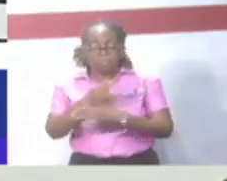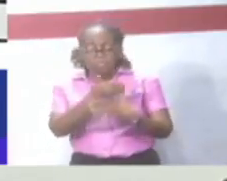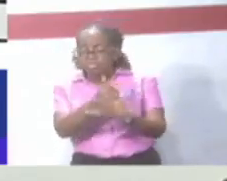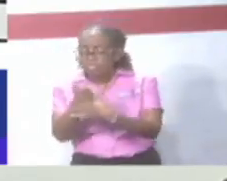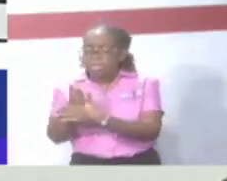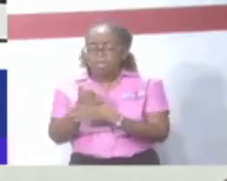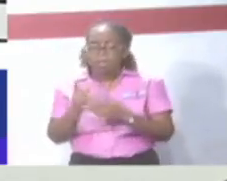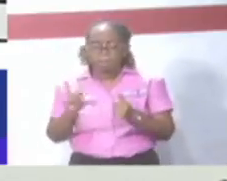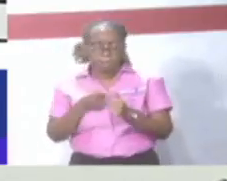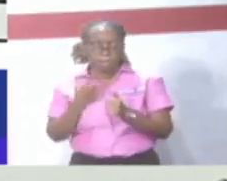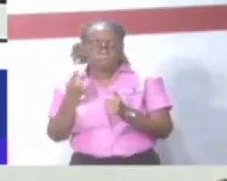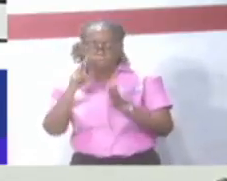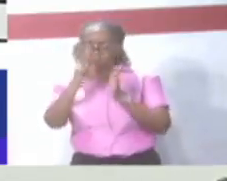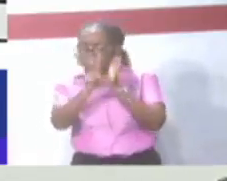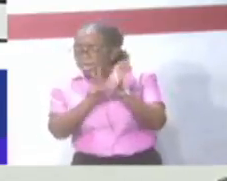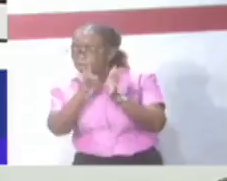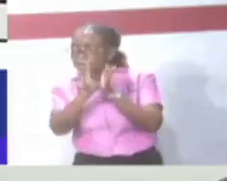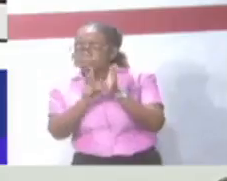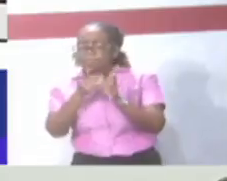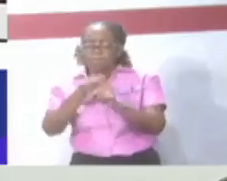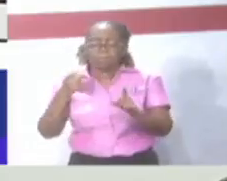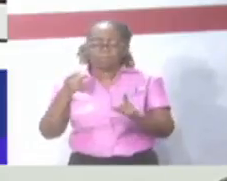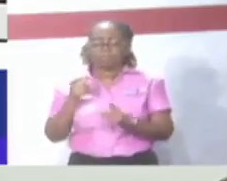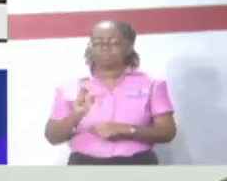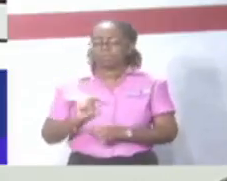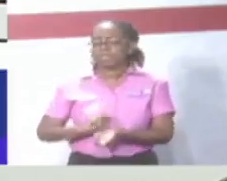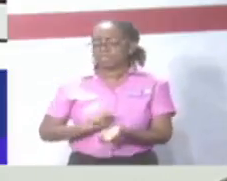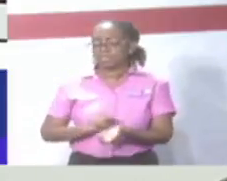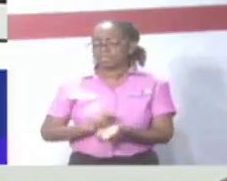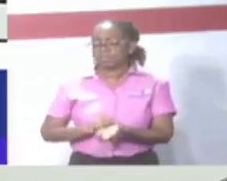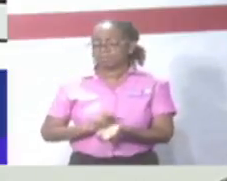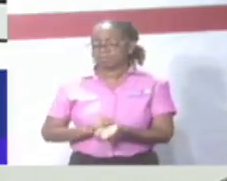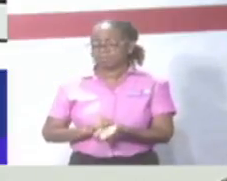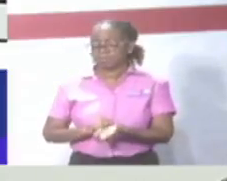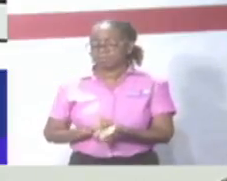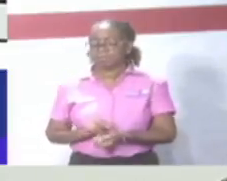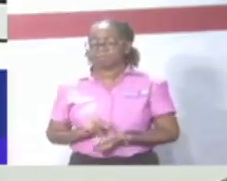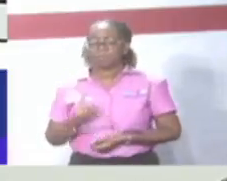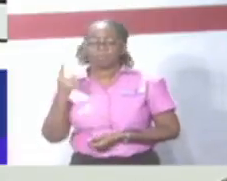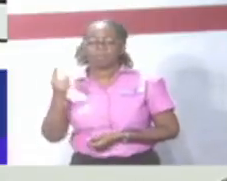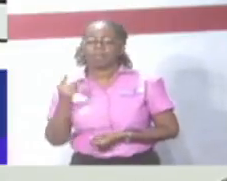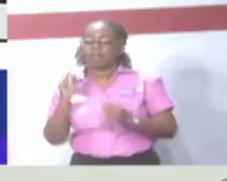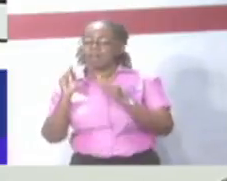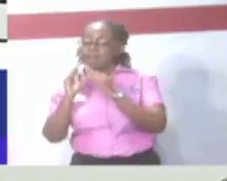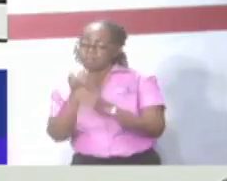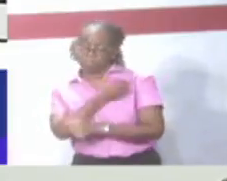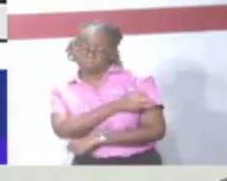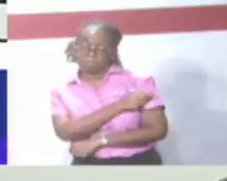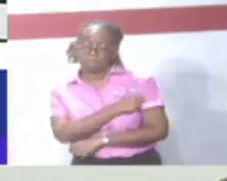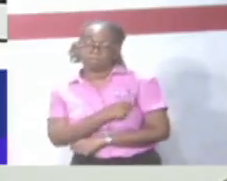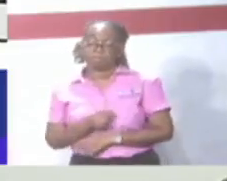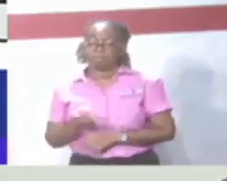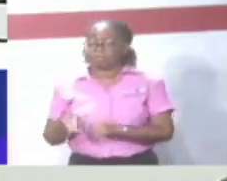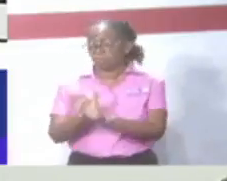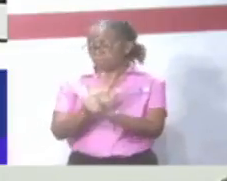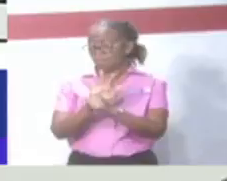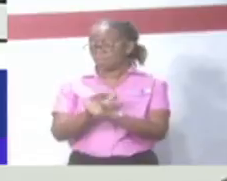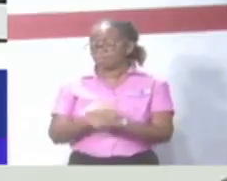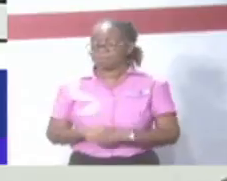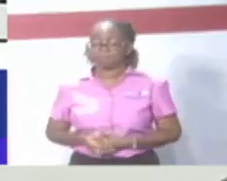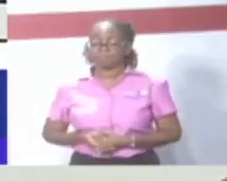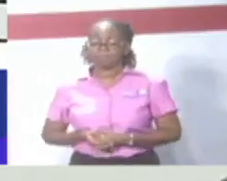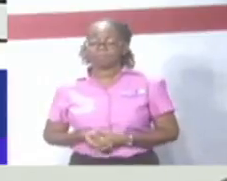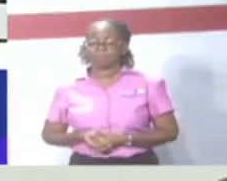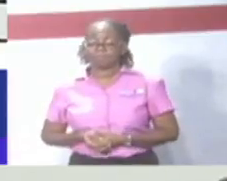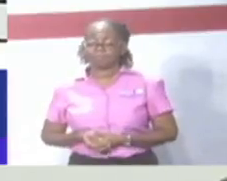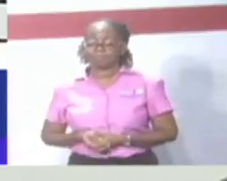from the nursing personnel at one of our COVID-19 hospitals in the parallel healthcare system. I'd like